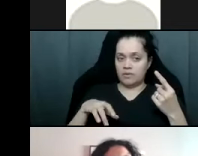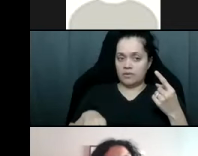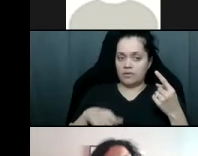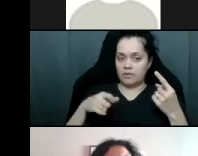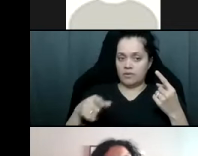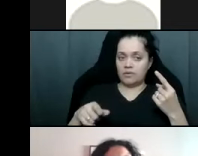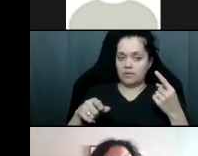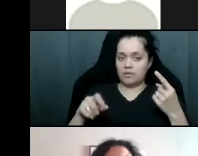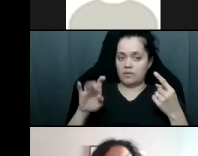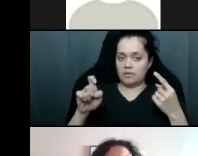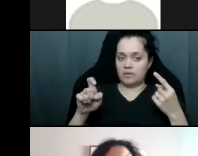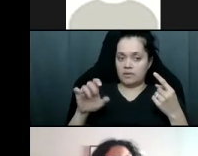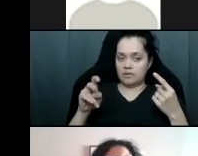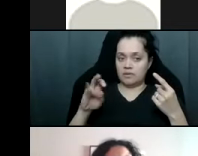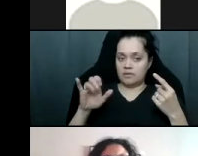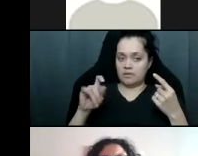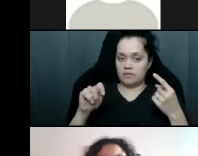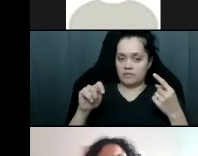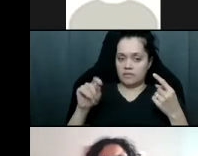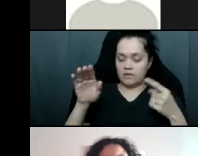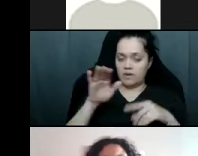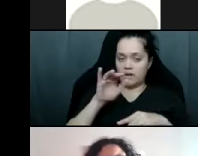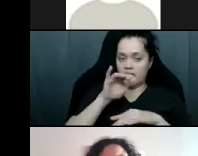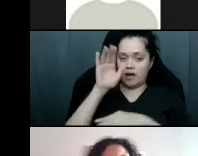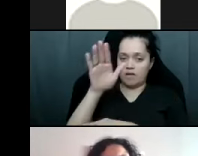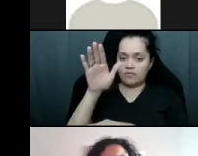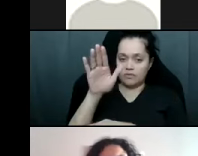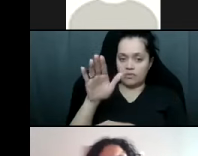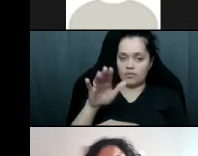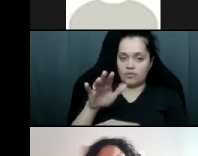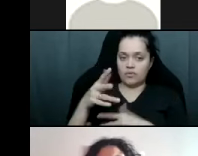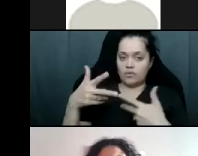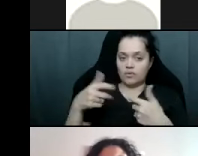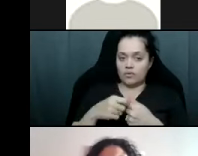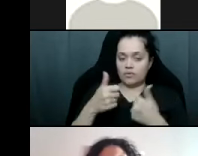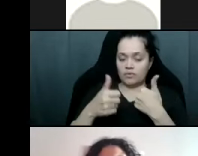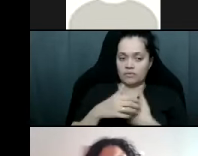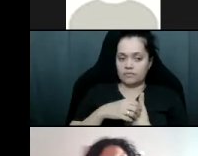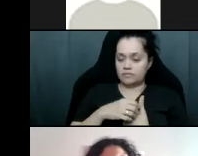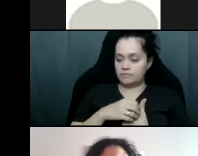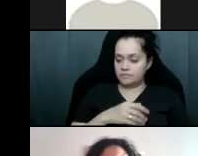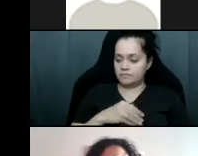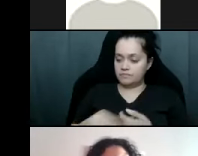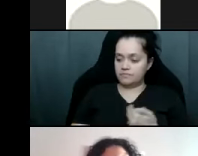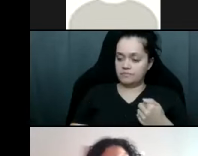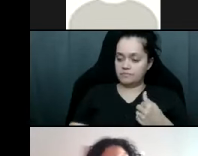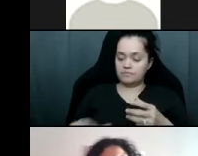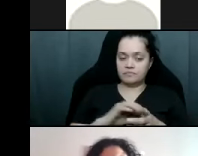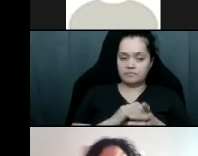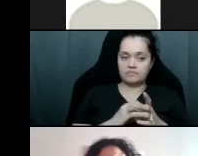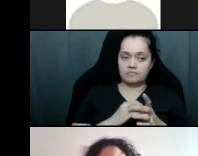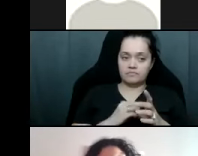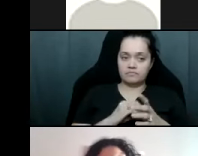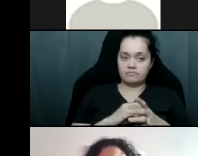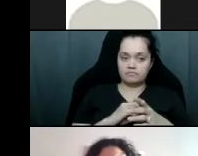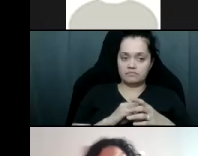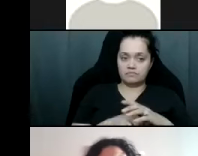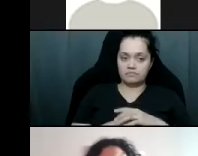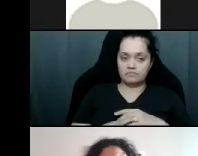or car accident? Just put your response in the chat.